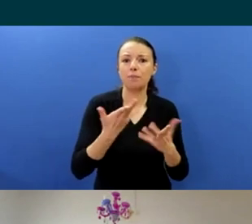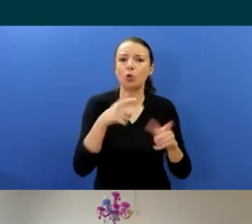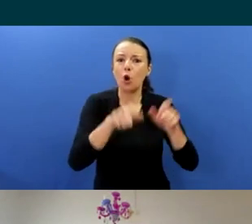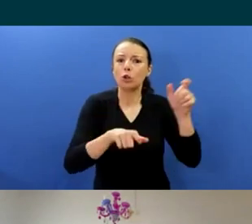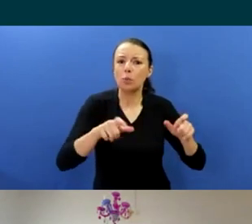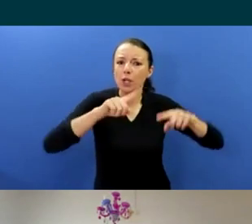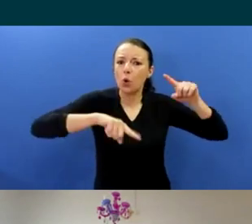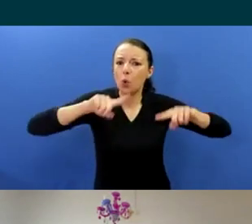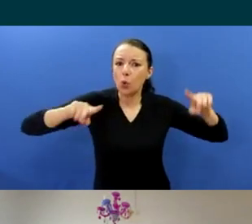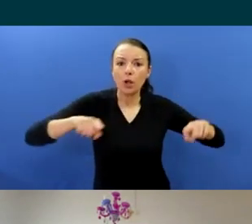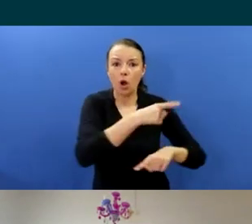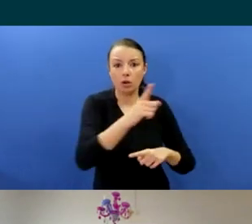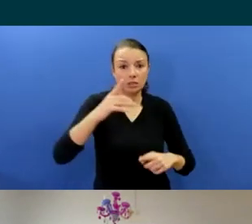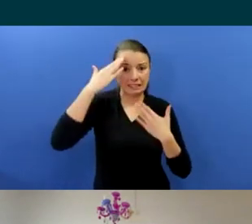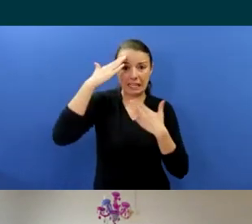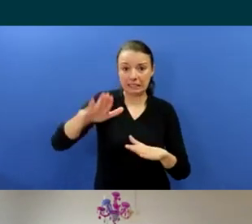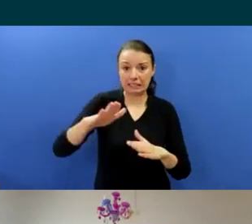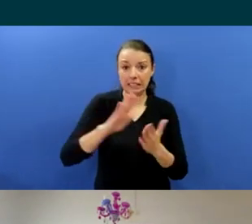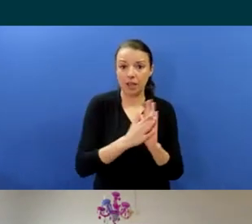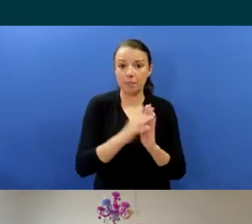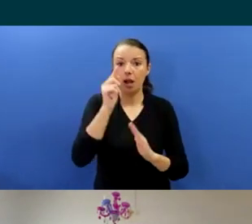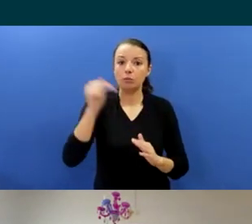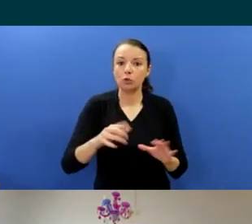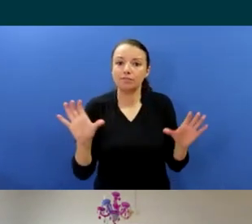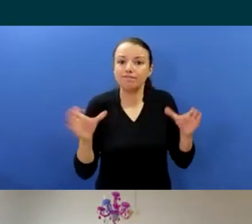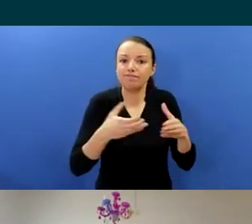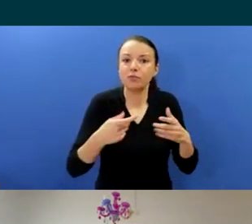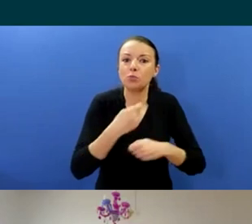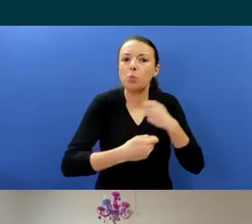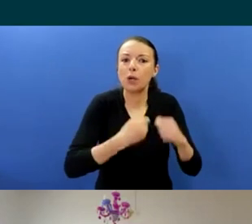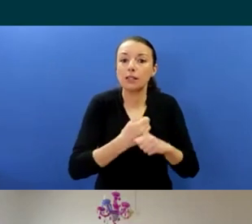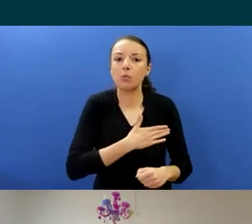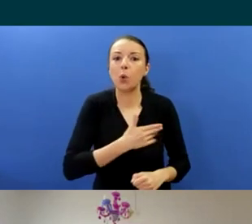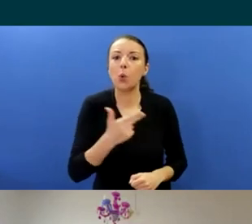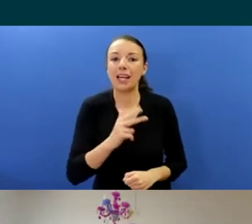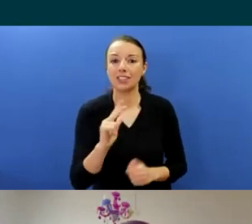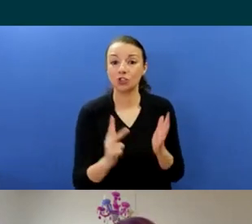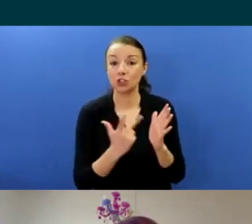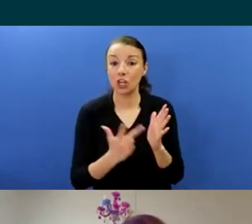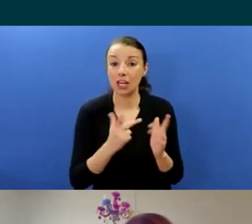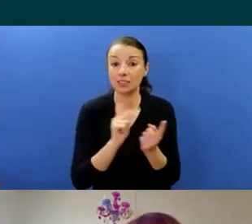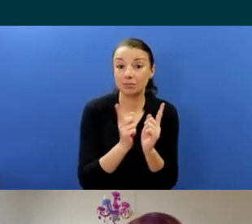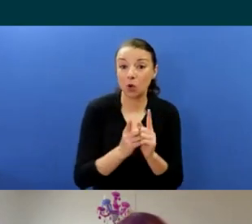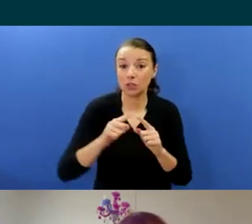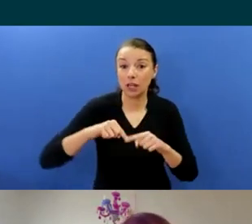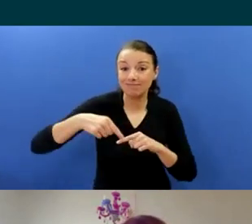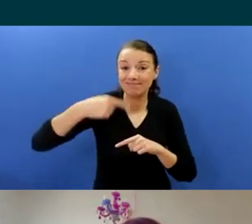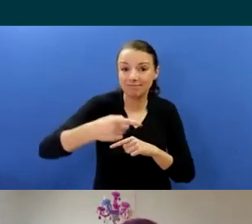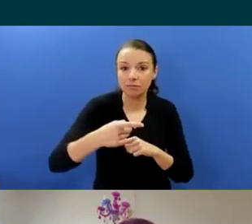they will have to work together for these 3 weekends and decide together. So we take at least